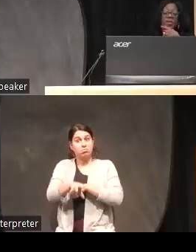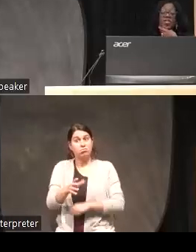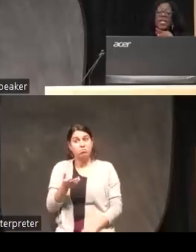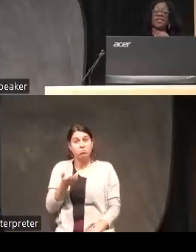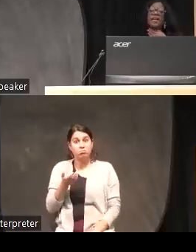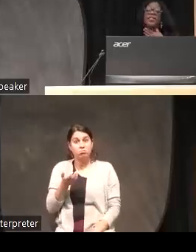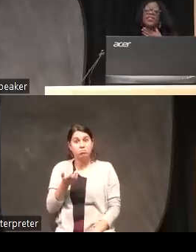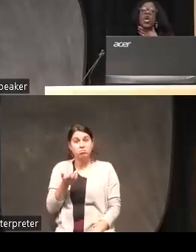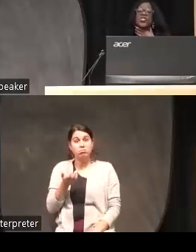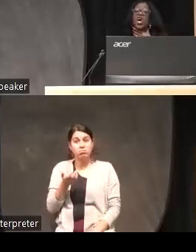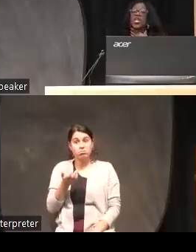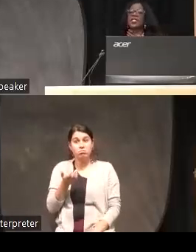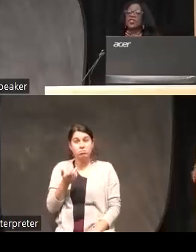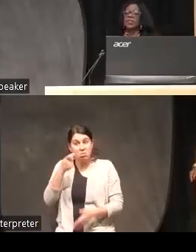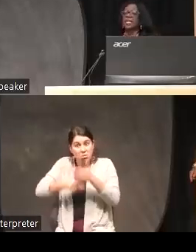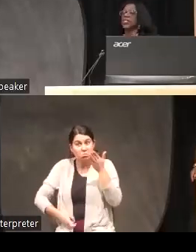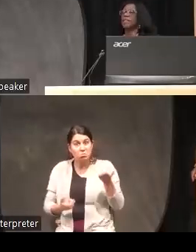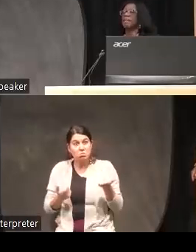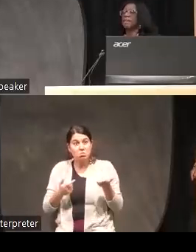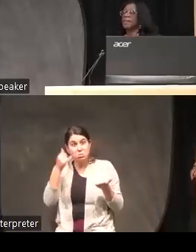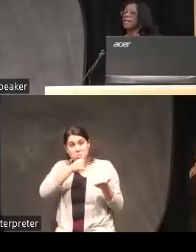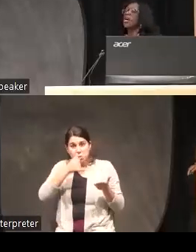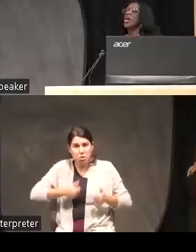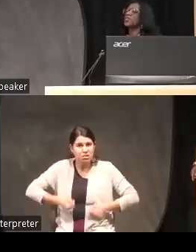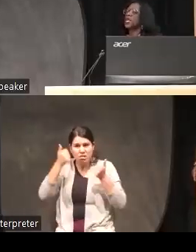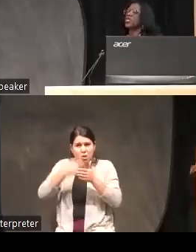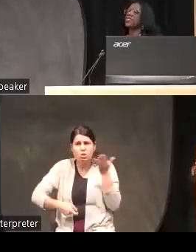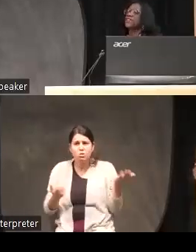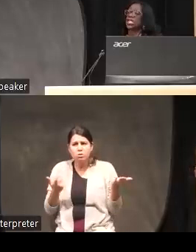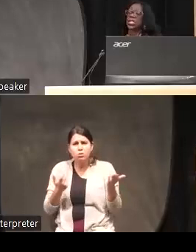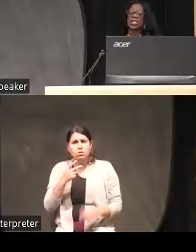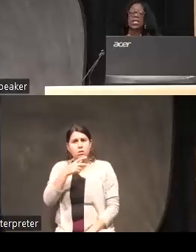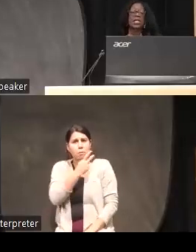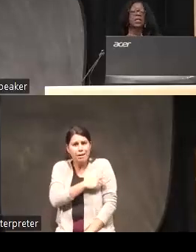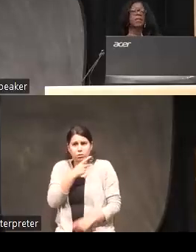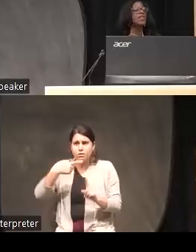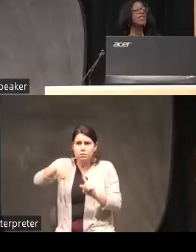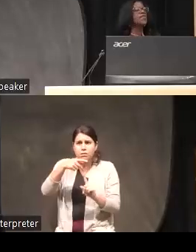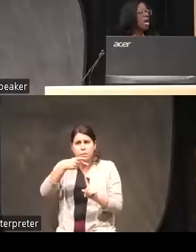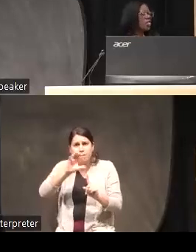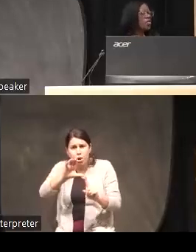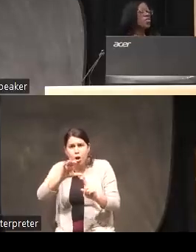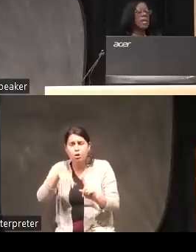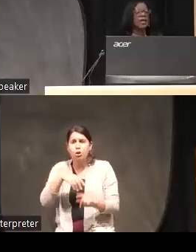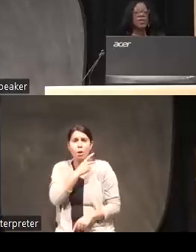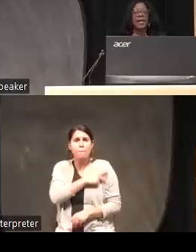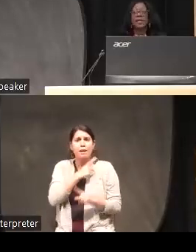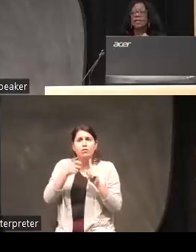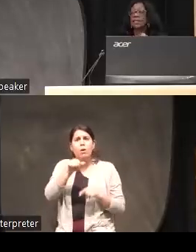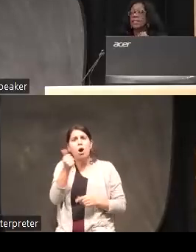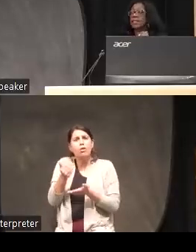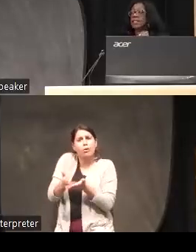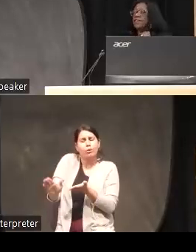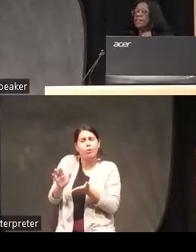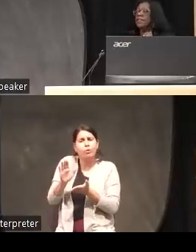Implicit racial and ethnic biases cause costly discrimination that causes patients of color, patients from othered backgrounds